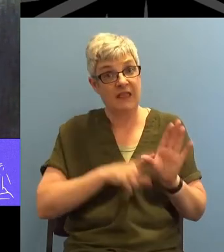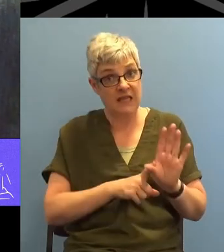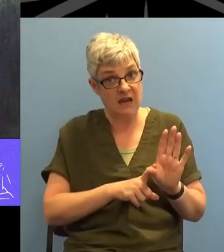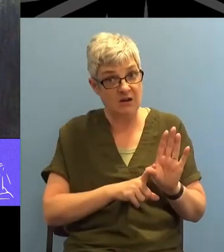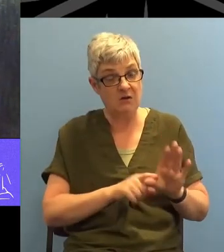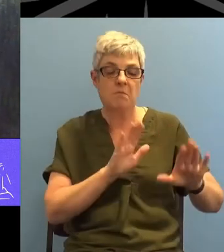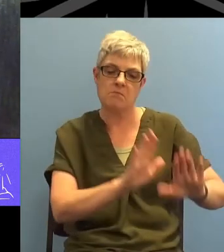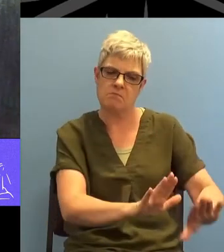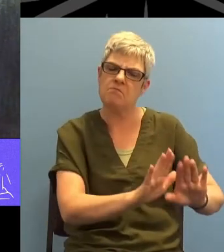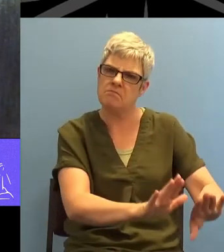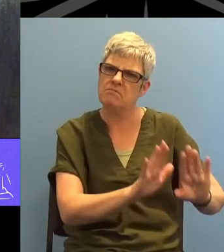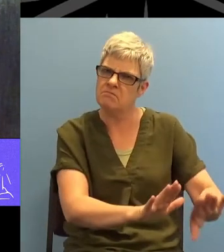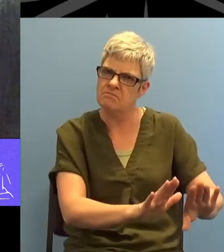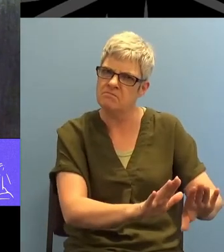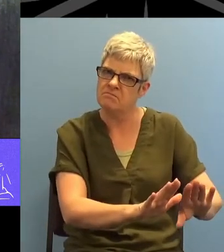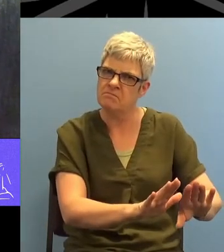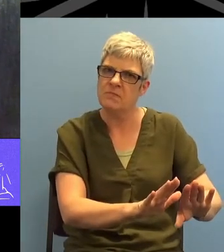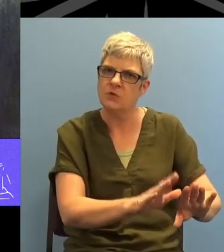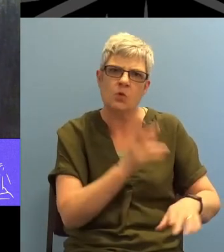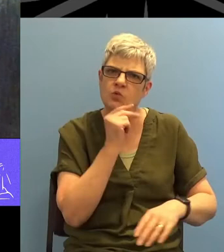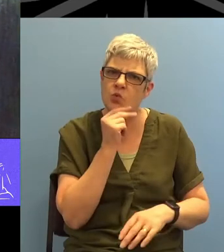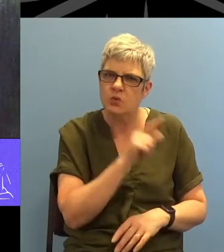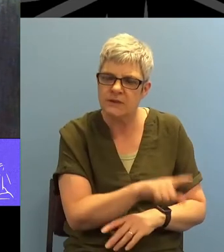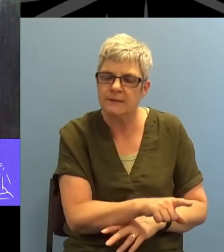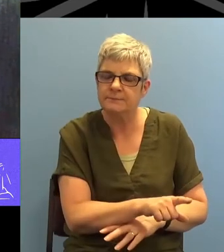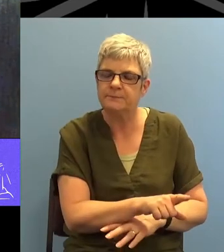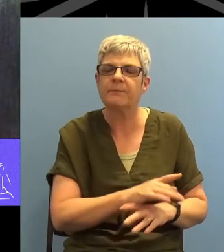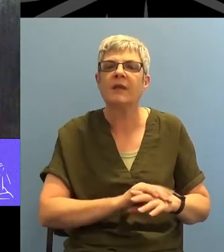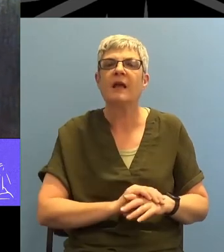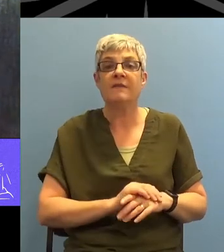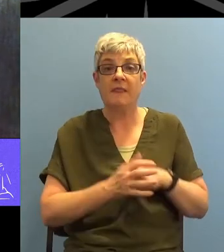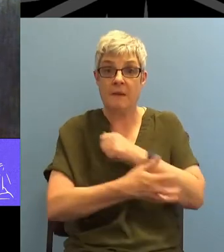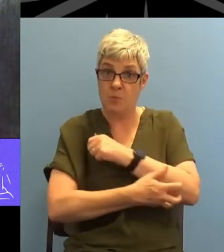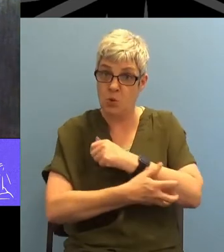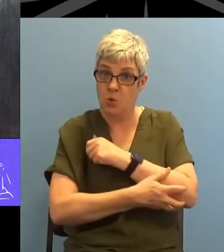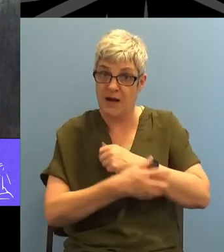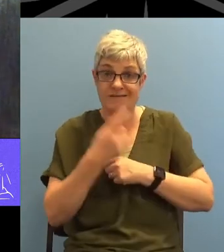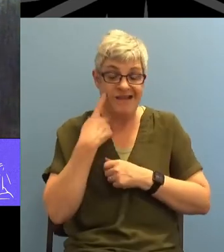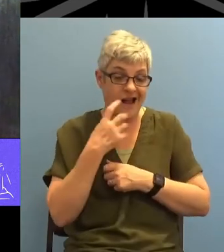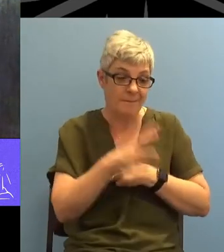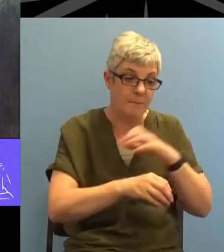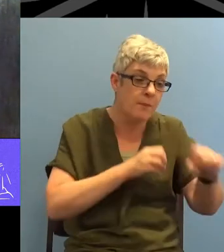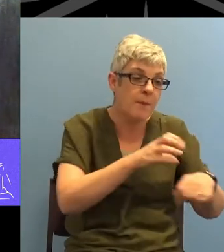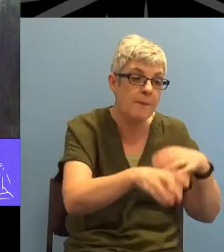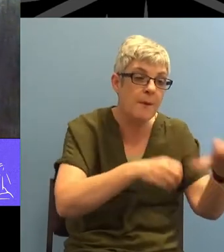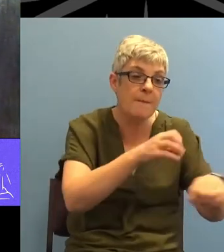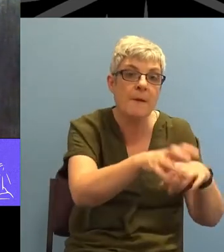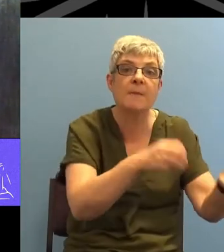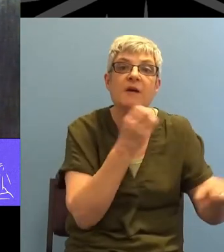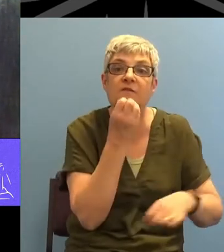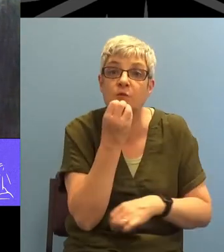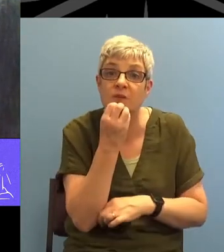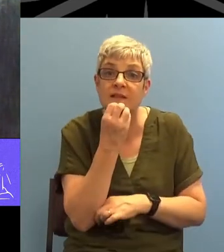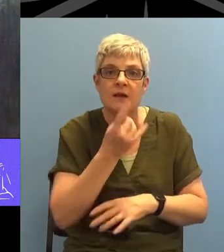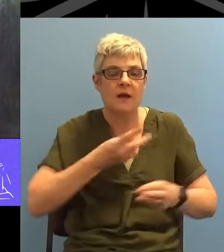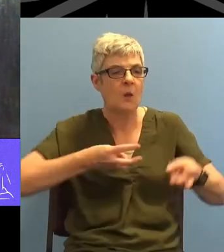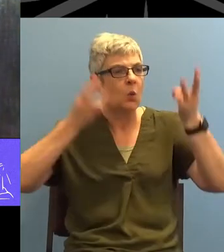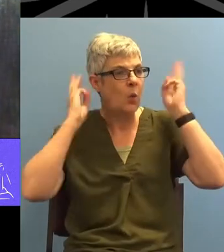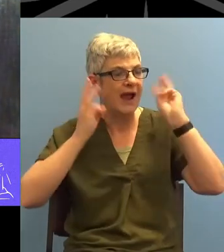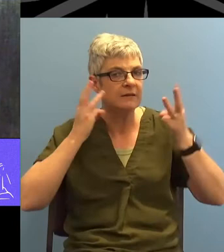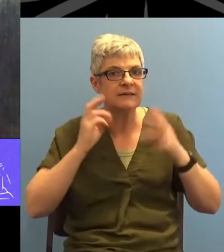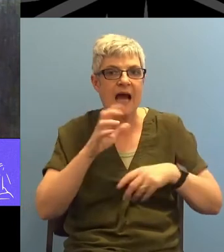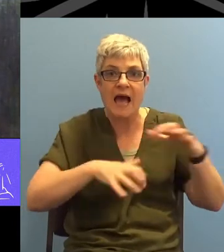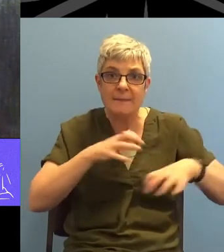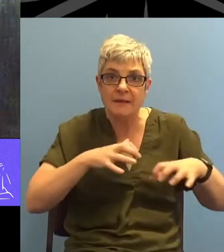let the land lie unploughed and unused. Then the poor among your people may get food from it, and the wild animals may eat